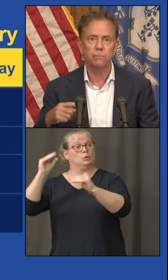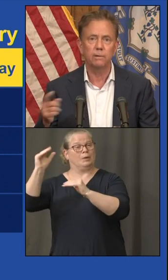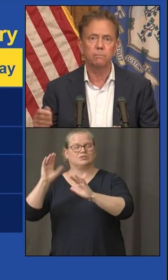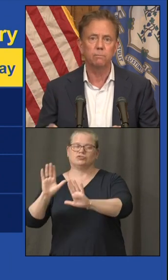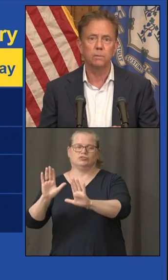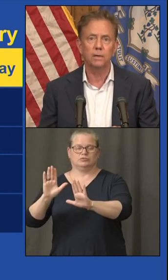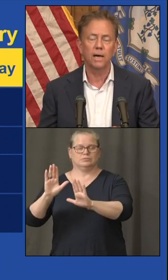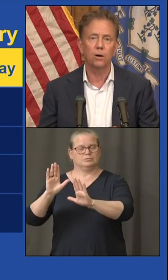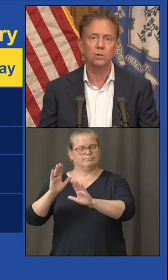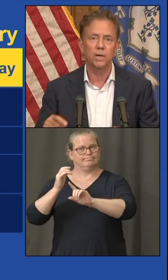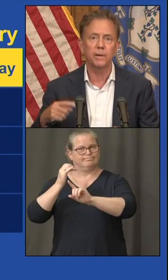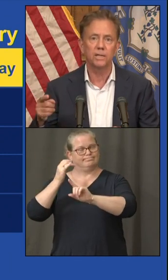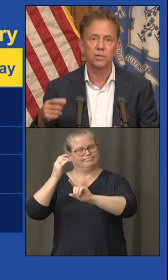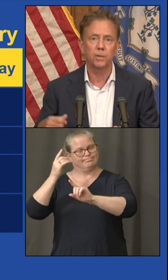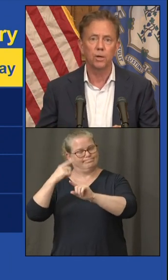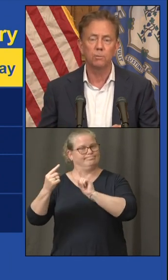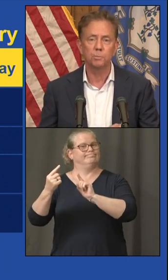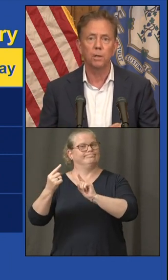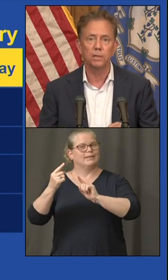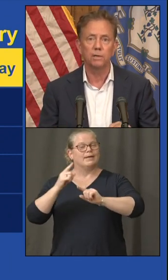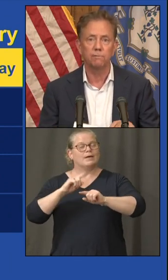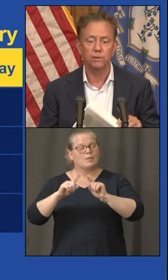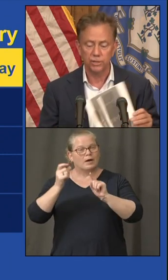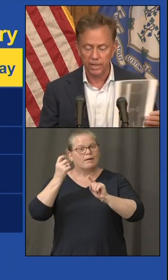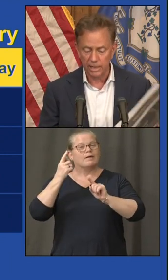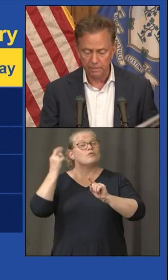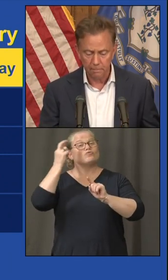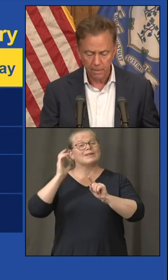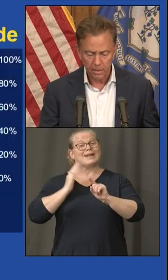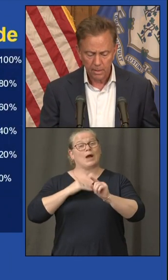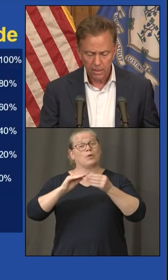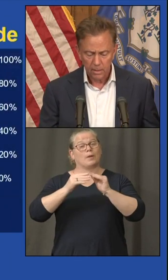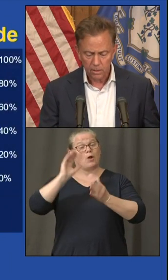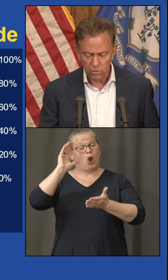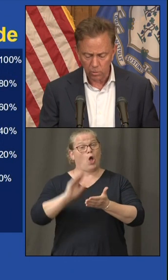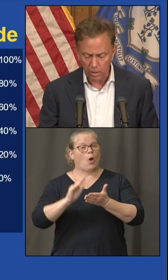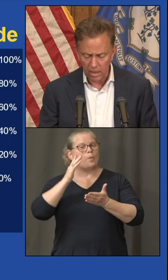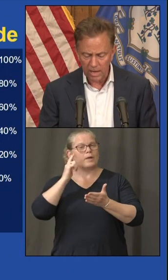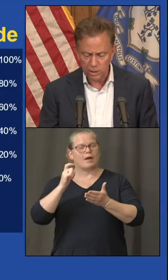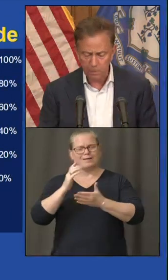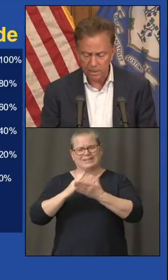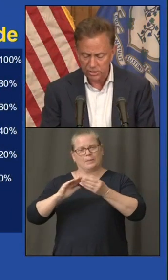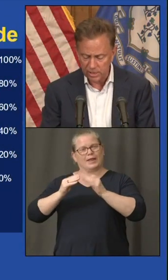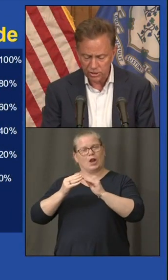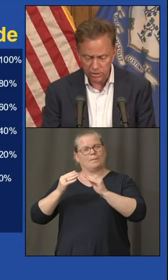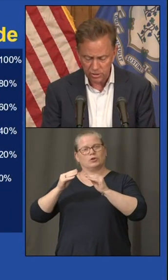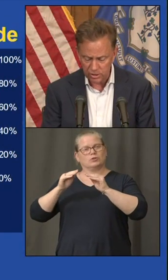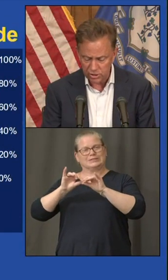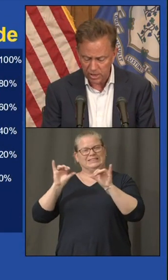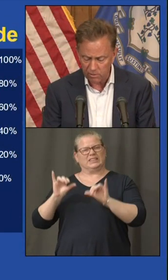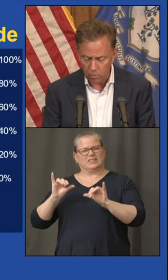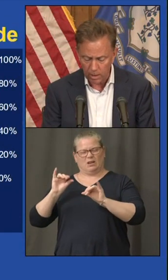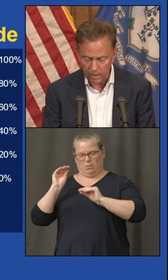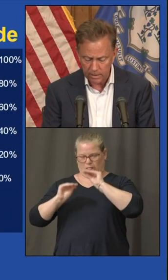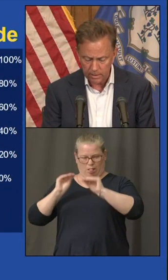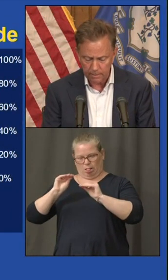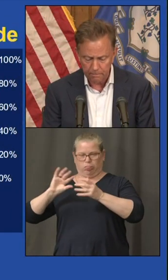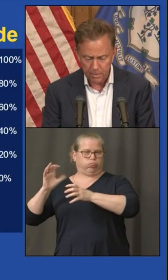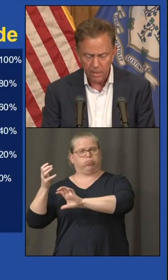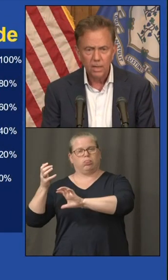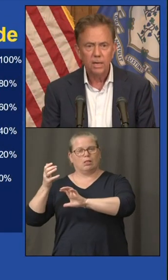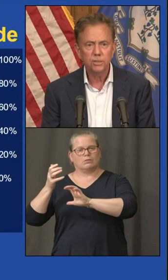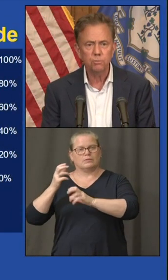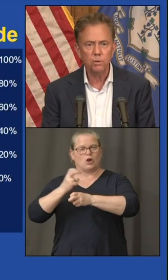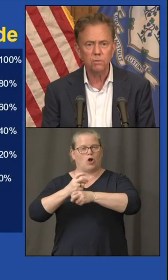fact that we had a hard time getting some of the numbers plugged in for today. The total hospitalizations